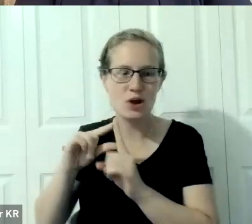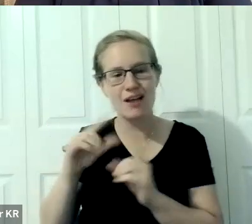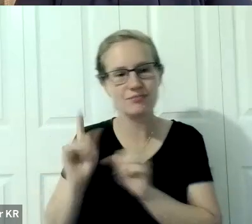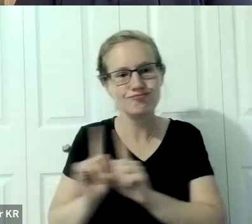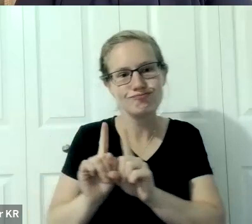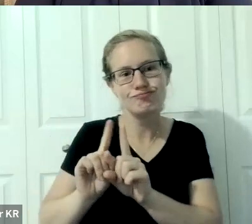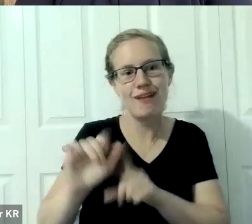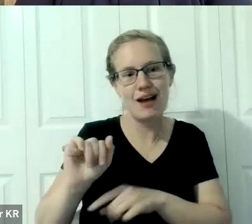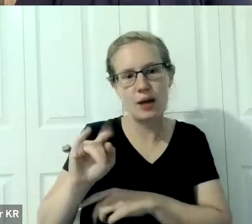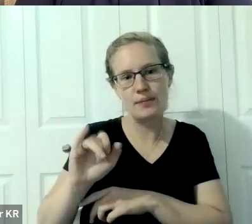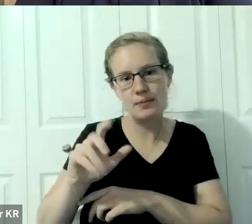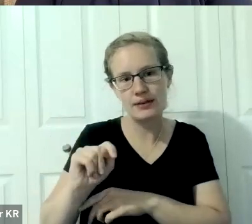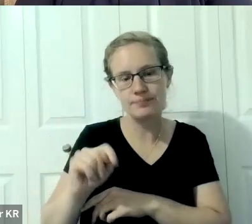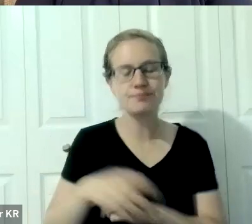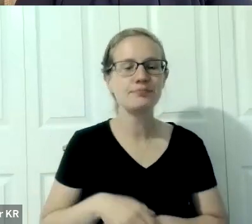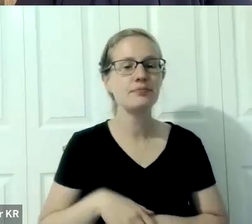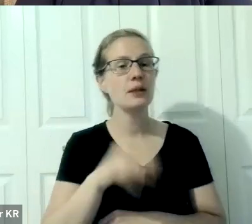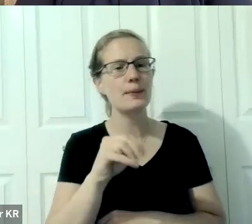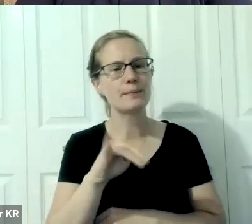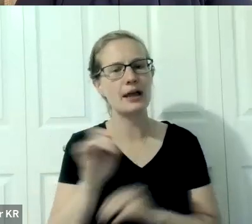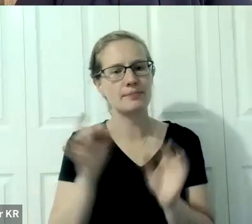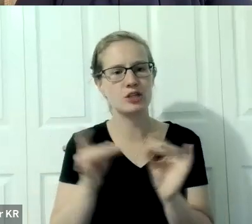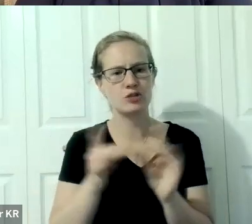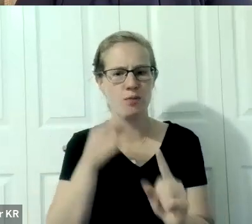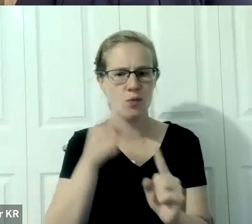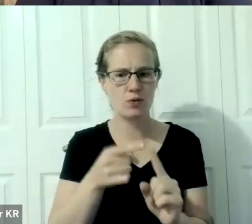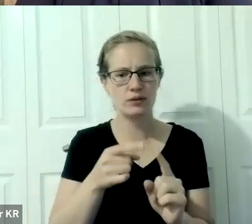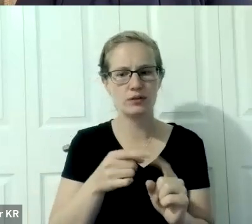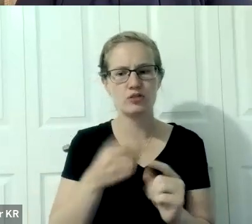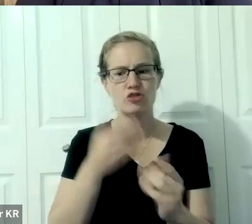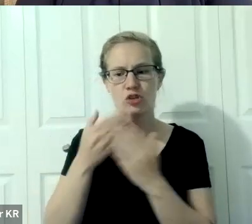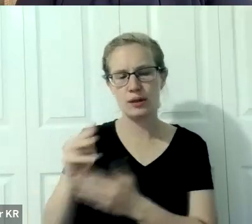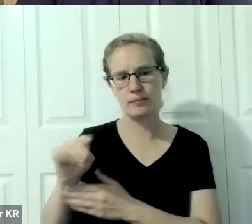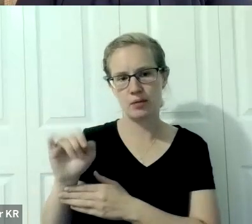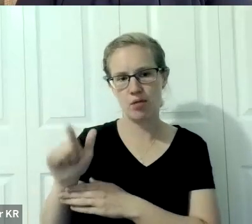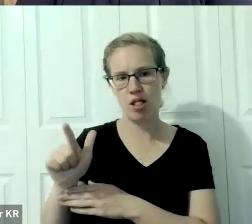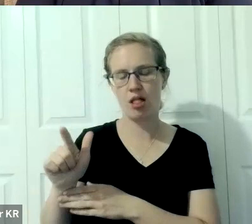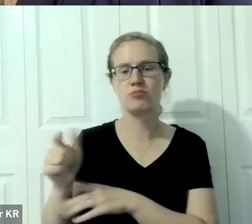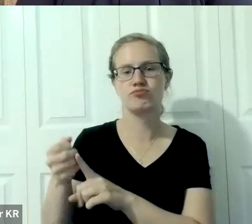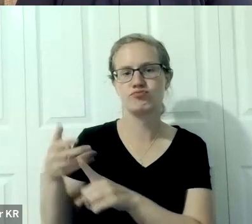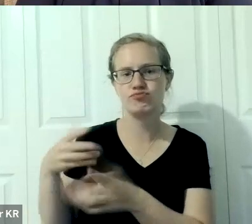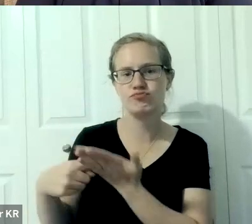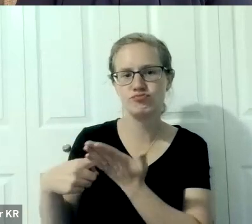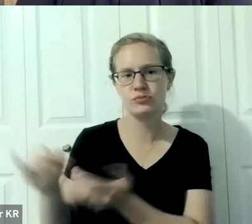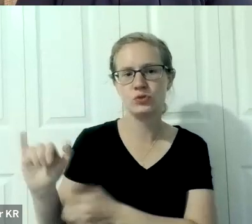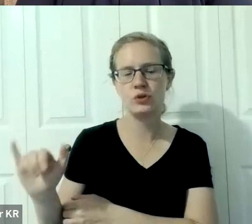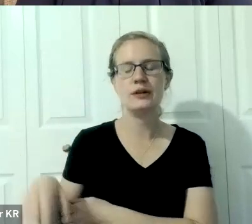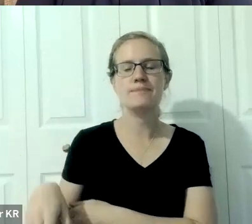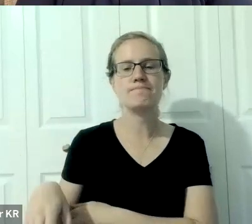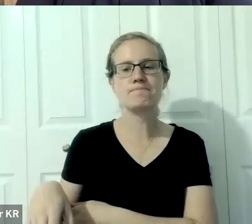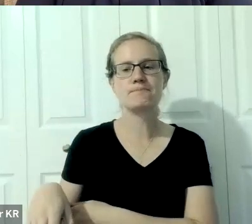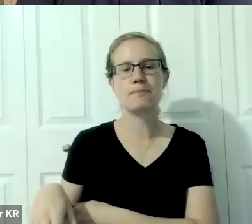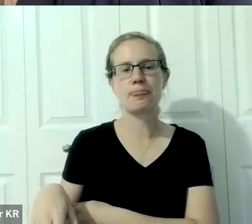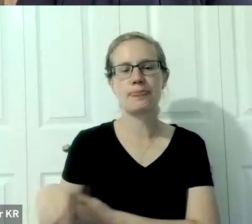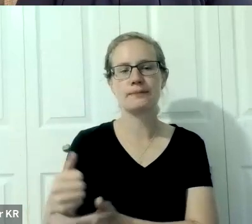accompaniment. Mike Brett mentions this point. I think maybe it'd be good, Mary Bell, if you could just briefly discuss it and help